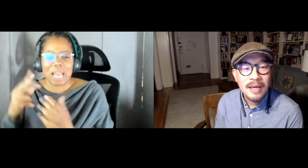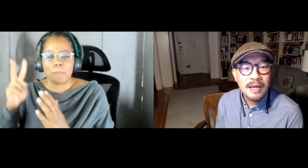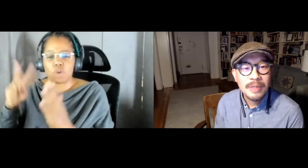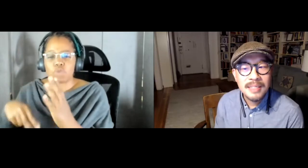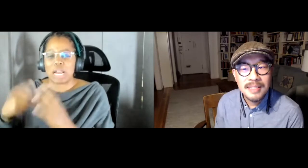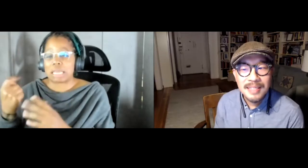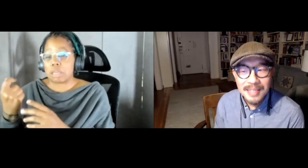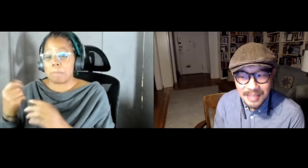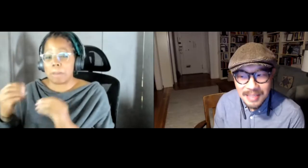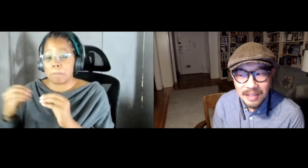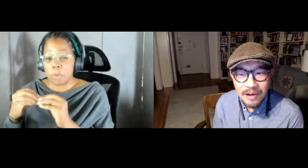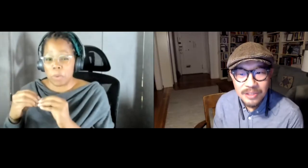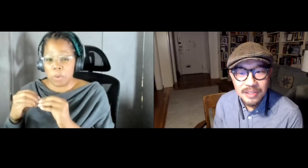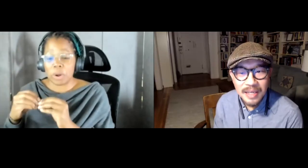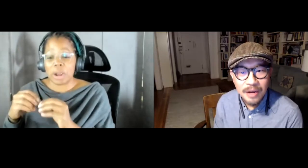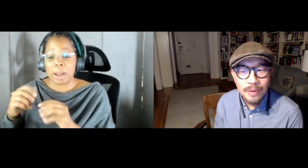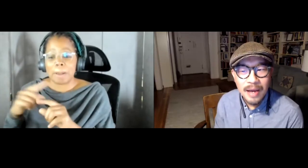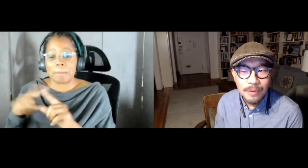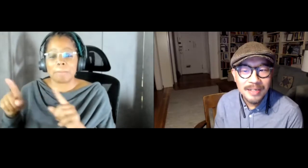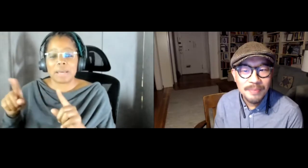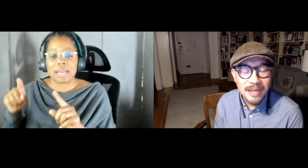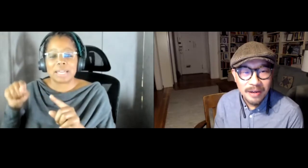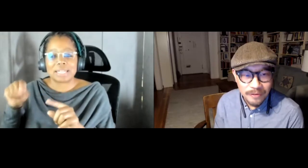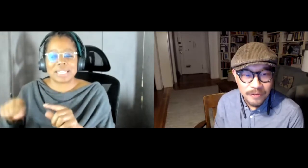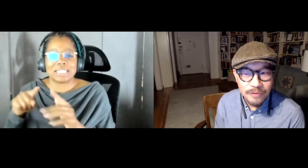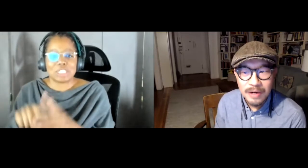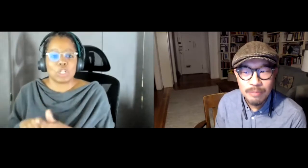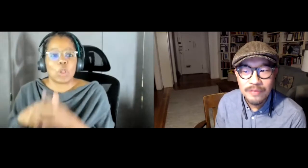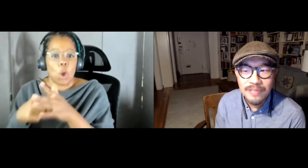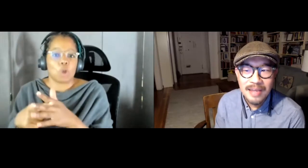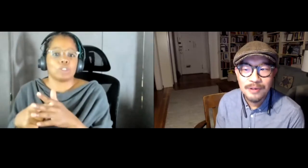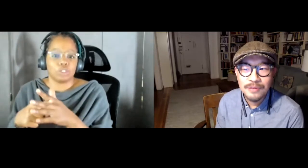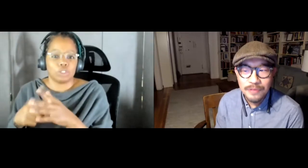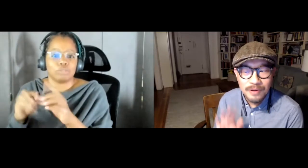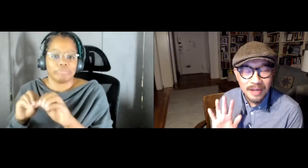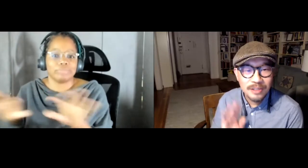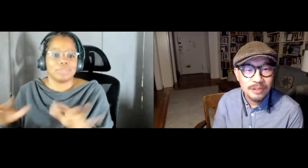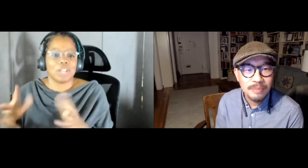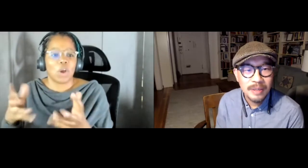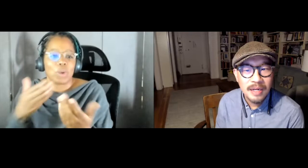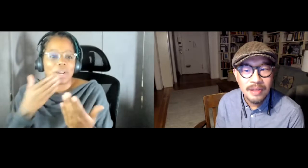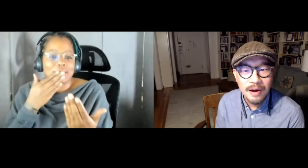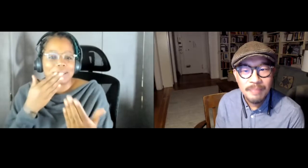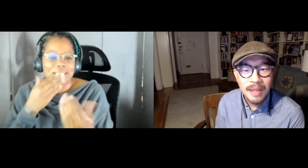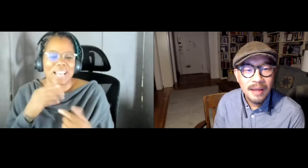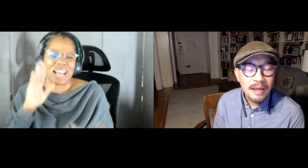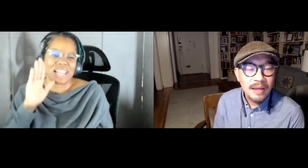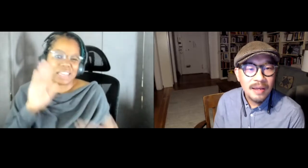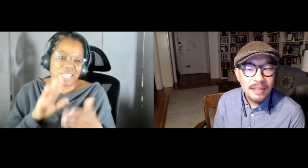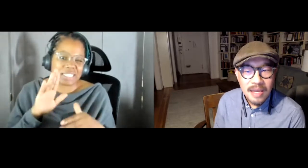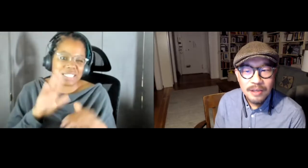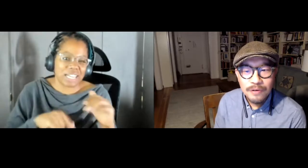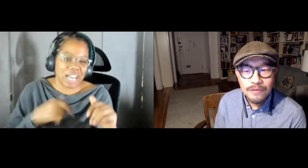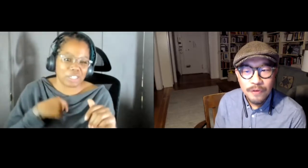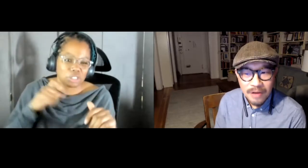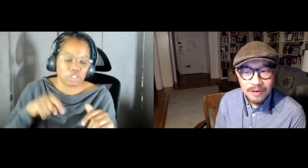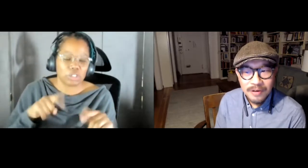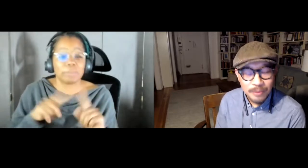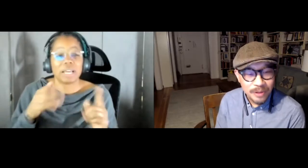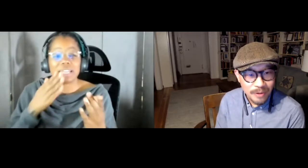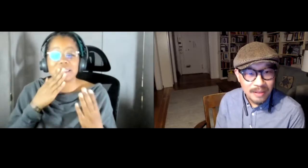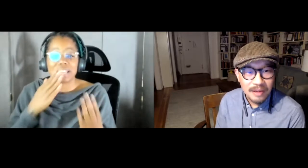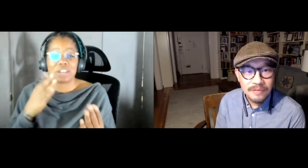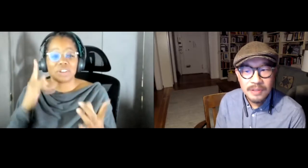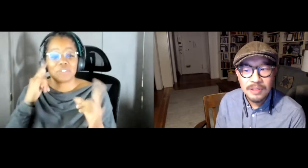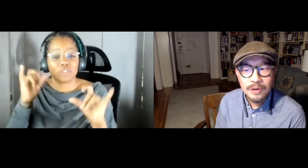more, but since this is a launch and I wanted to make a few very brief thank yous, fewer than I should, but here they are. Thank you forever